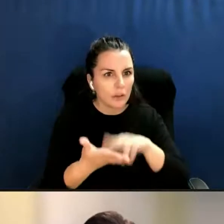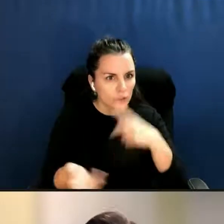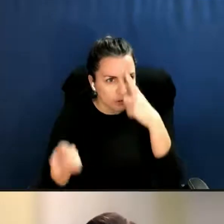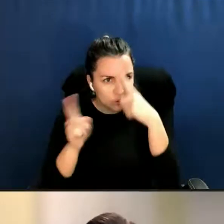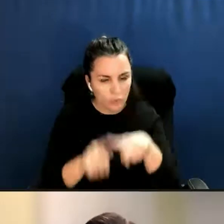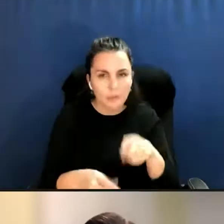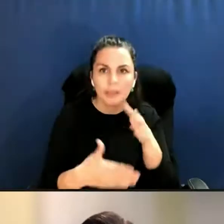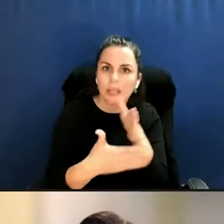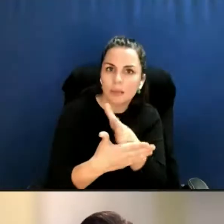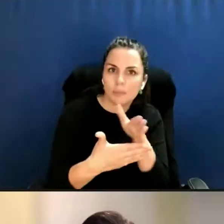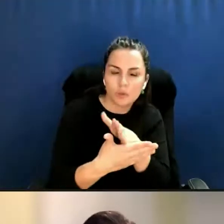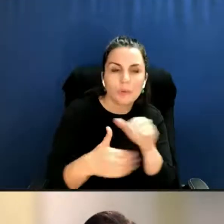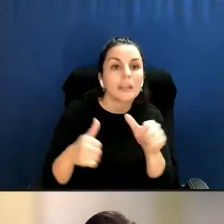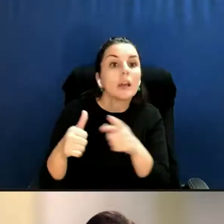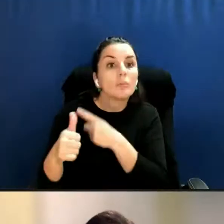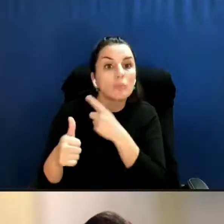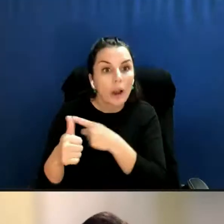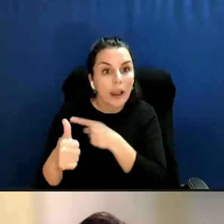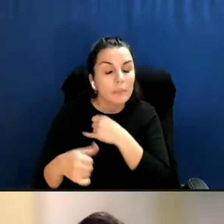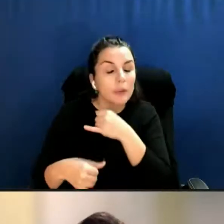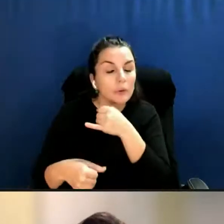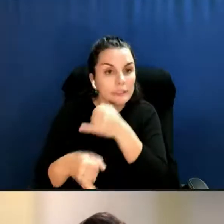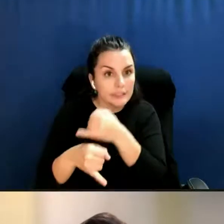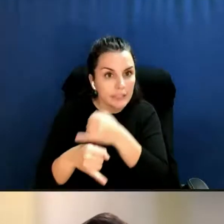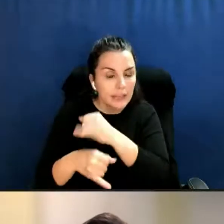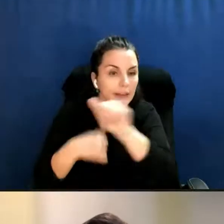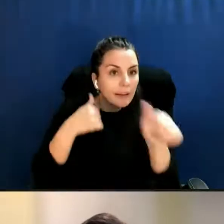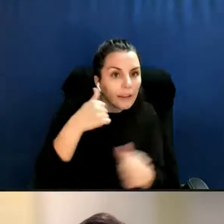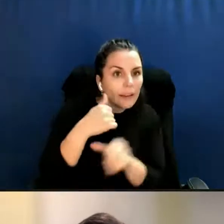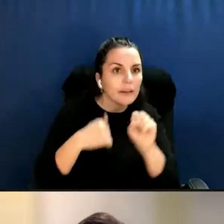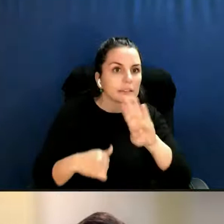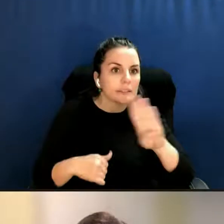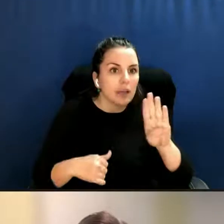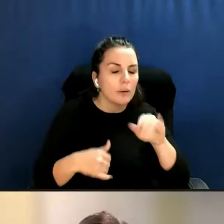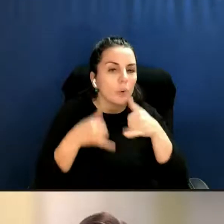between a primary site and its subawardee?